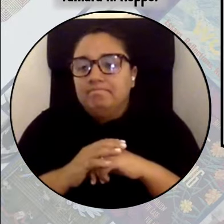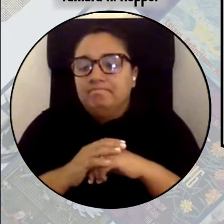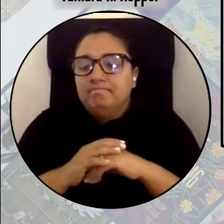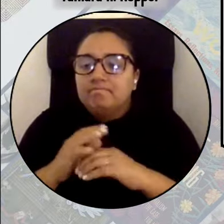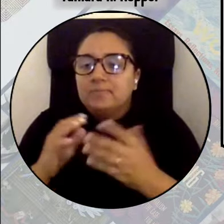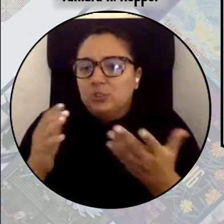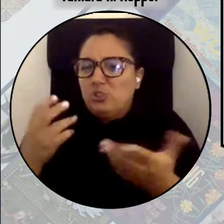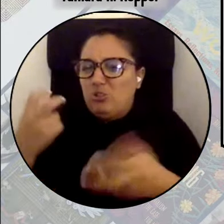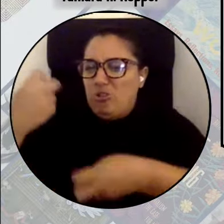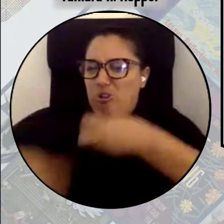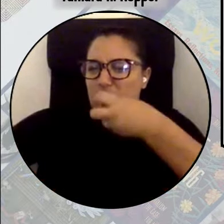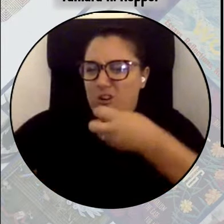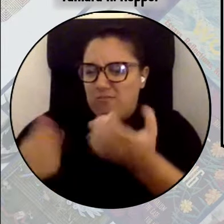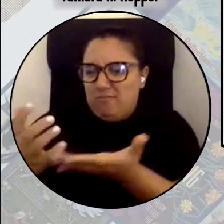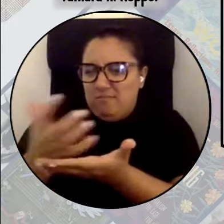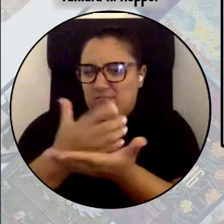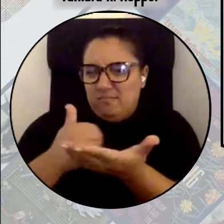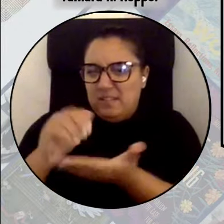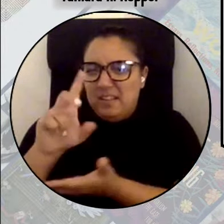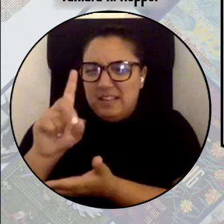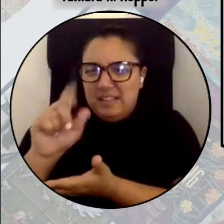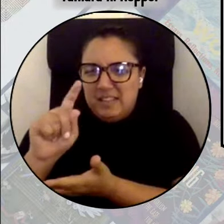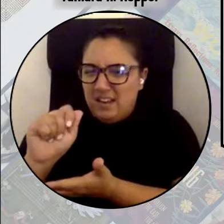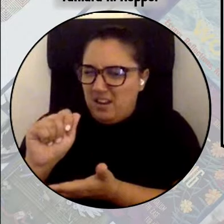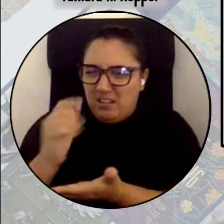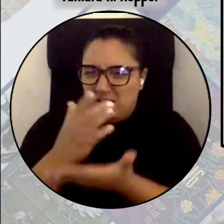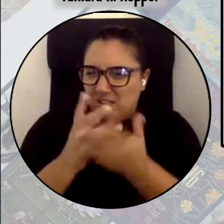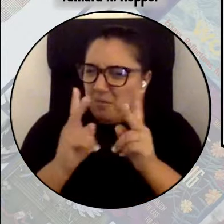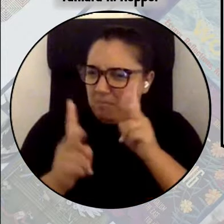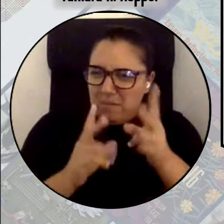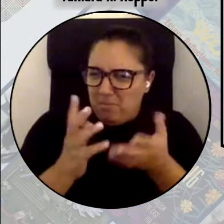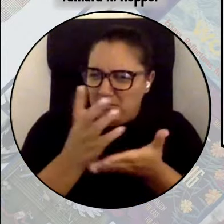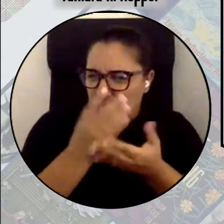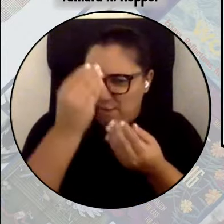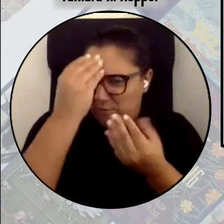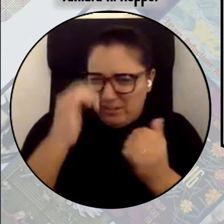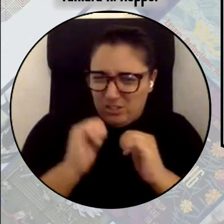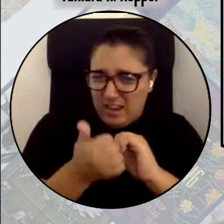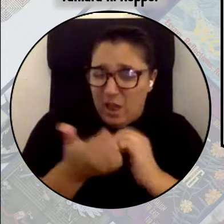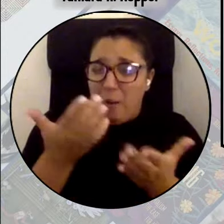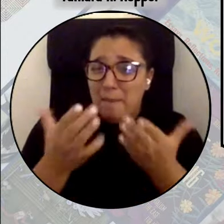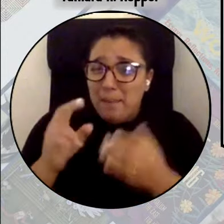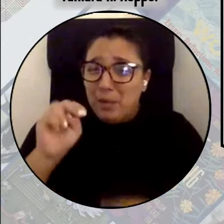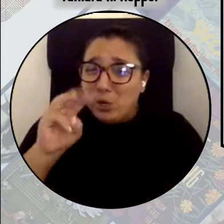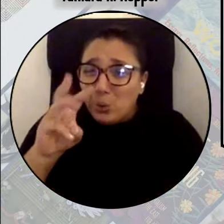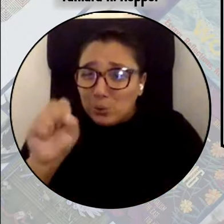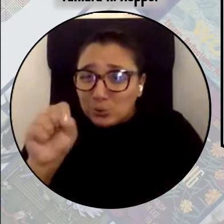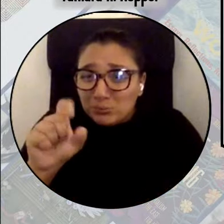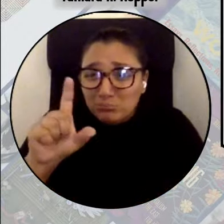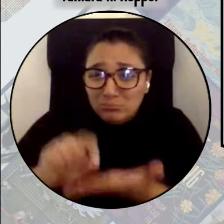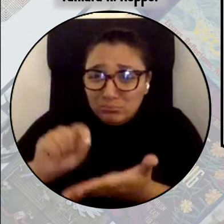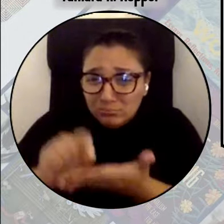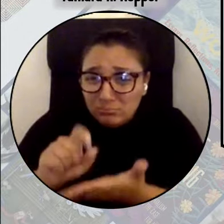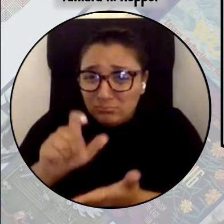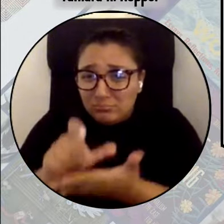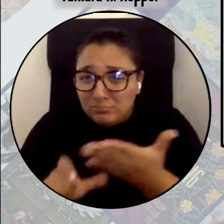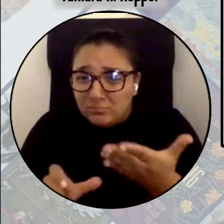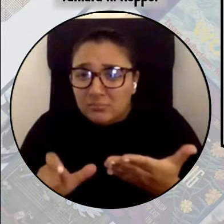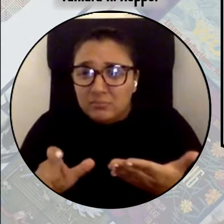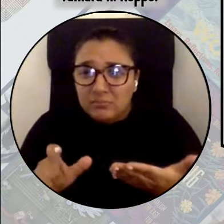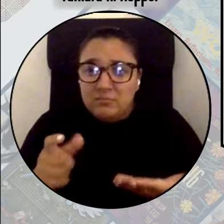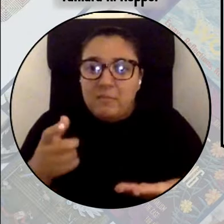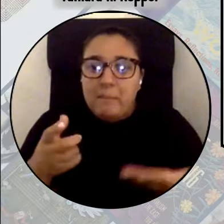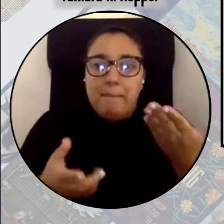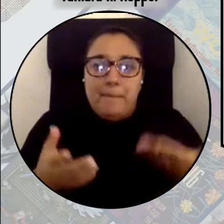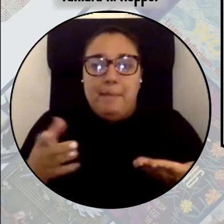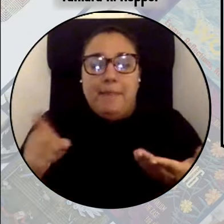data by kind of news stories that appear, and they're creating kind of list of, like, you know, what are sanctuary cities and so forth,